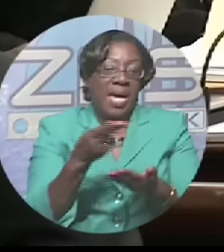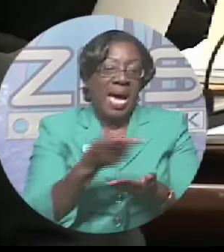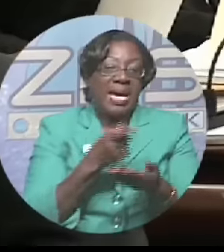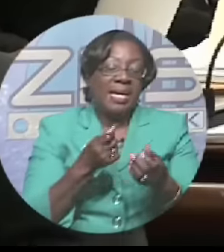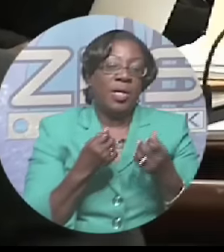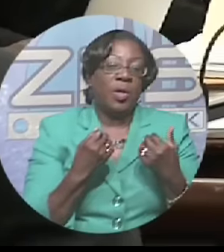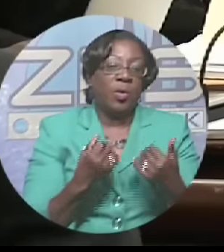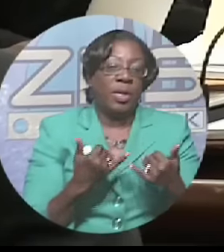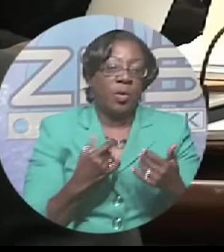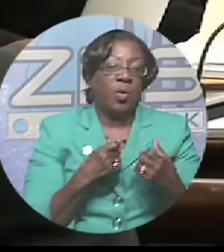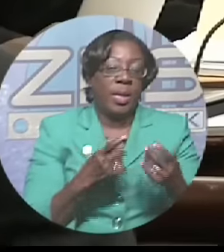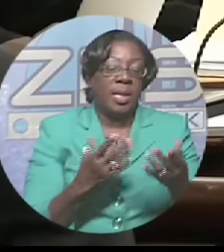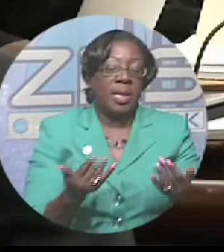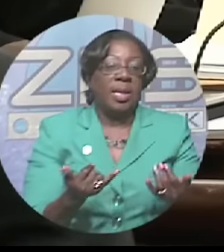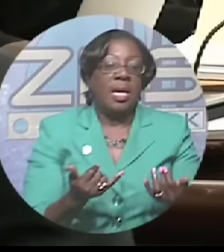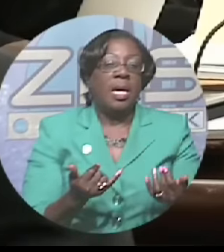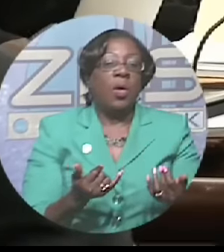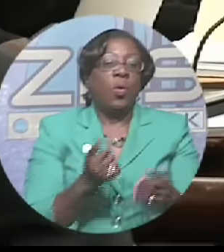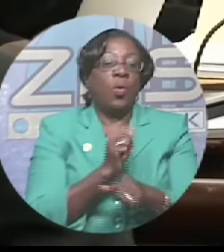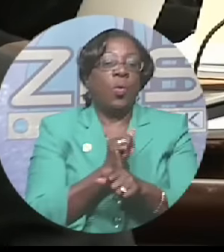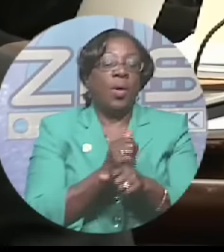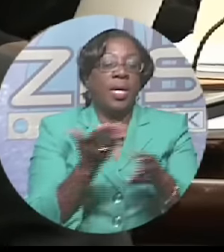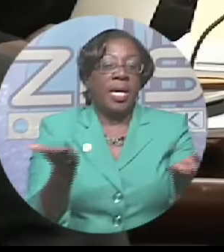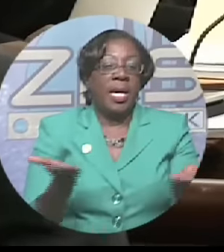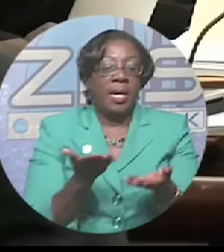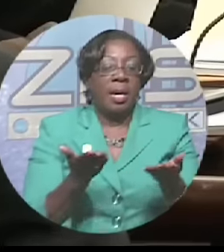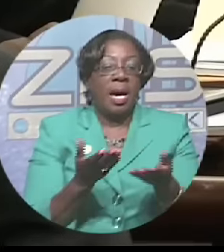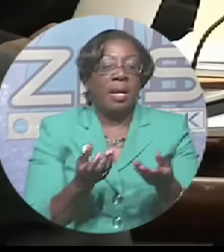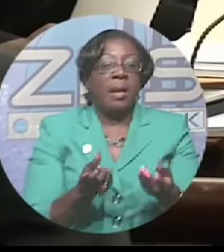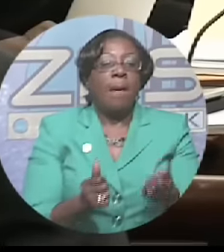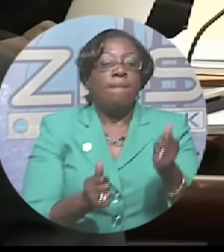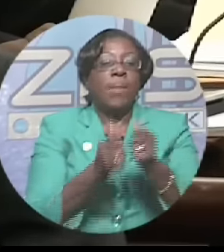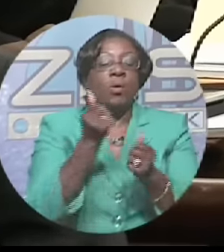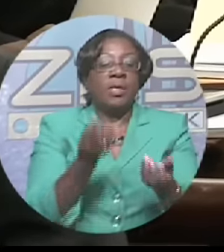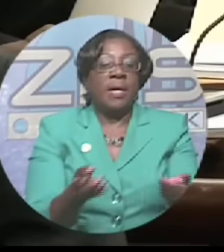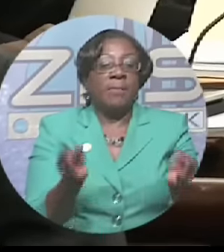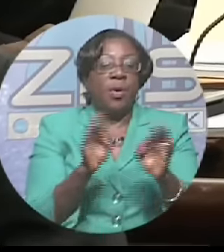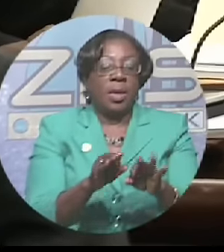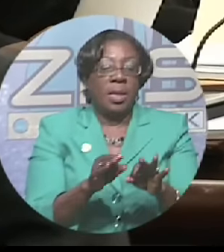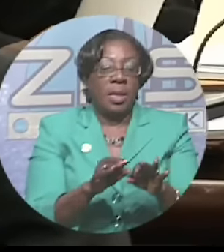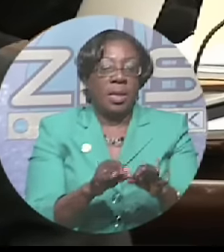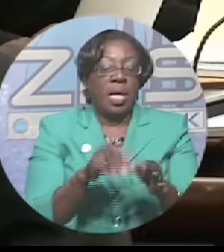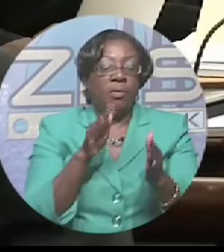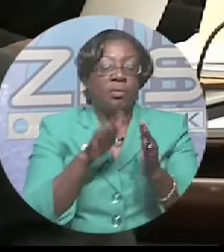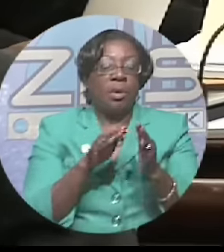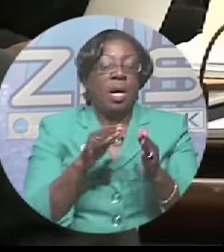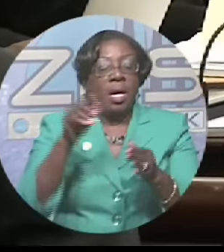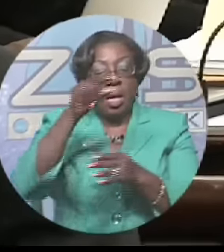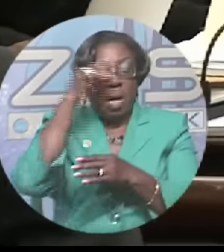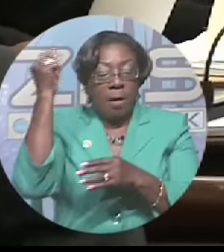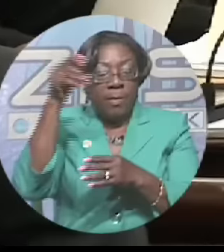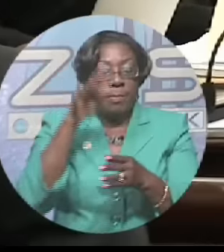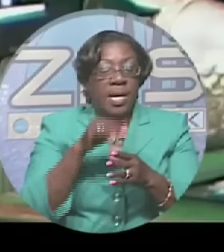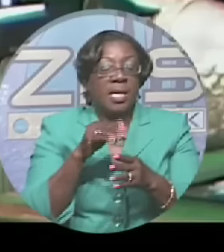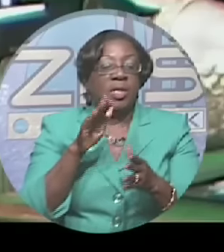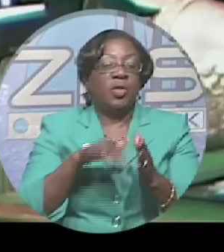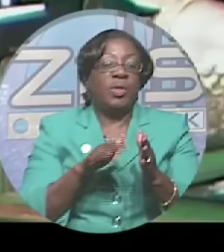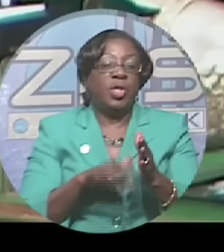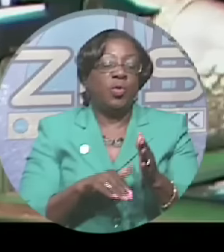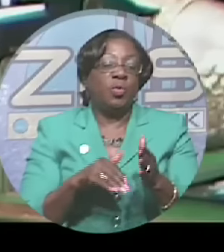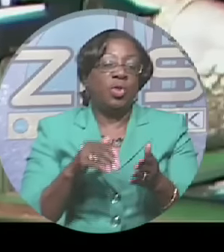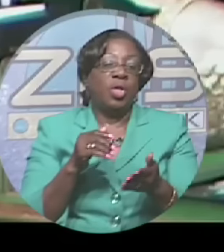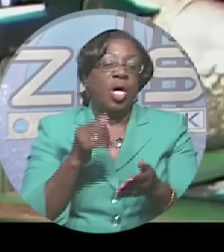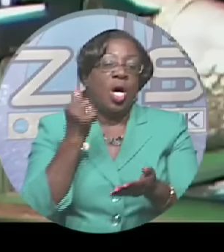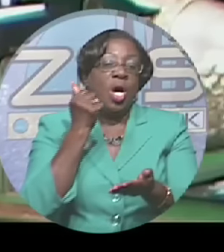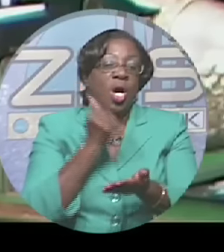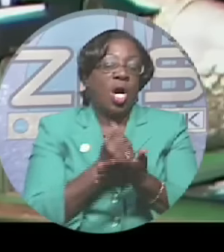major projects in the capital. And most importantly, he said, government plans to reduce temporary and contracted workers. Many